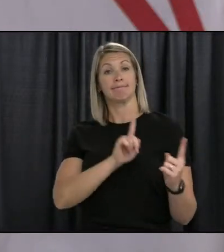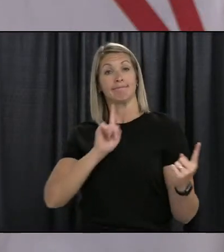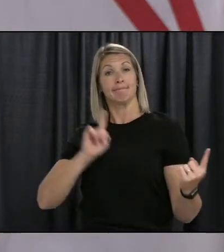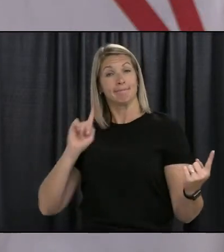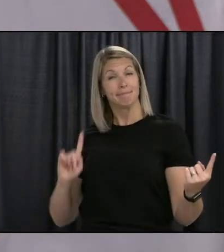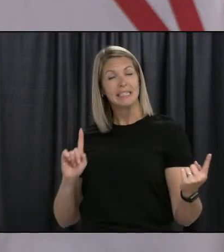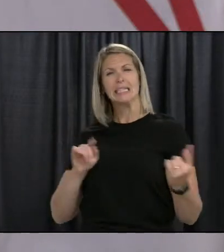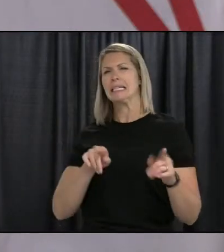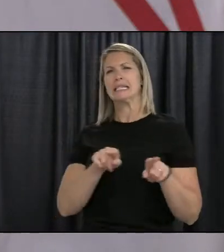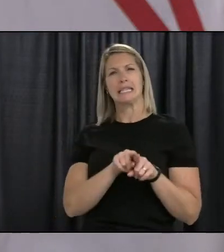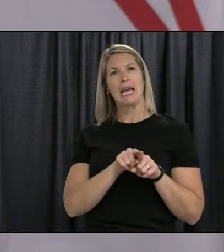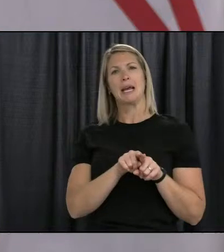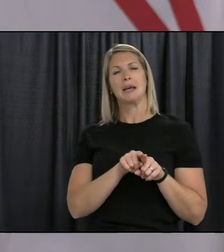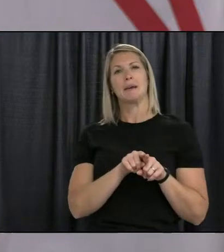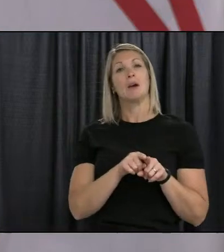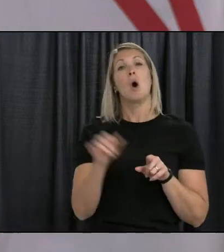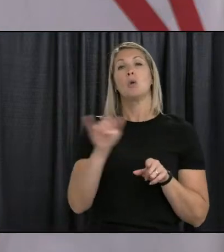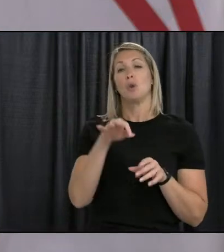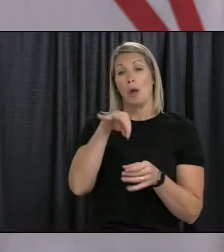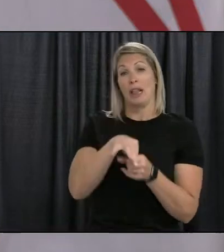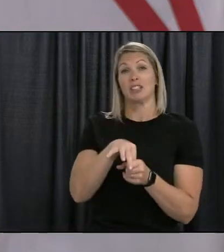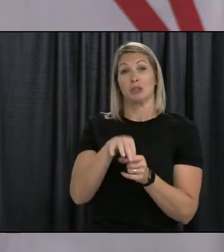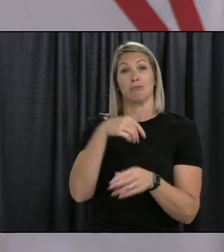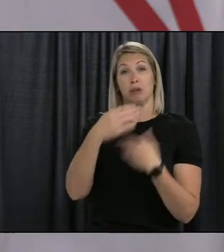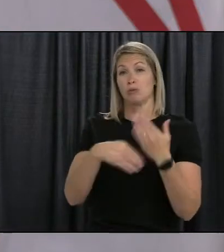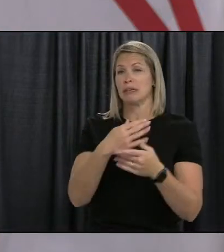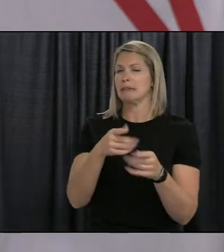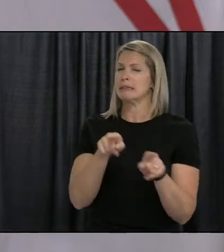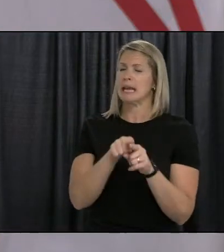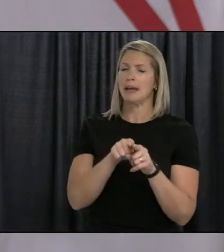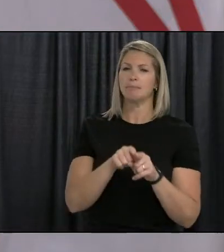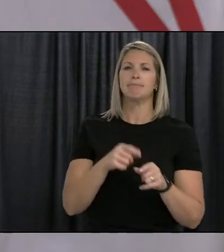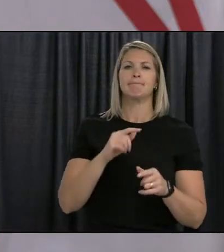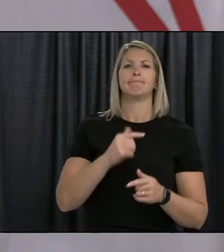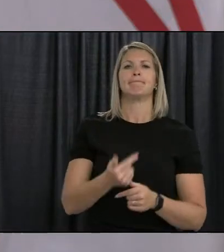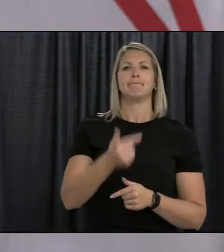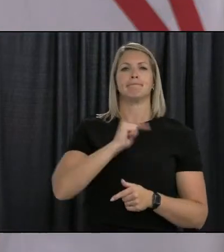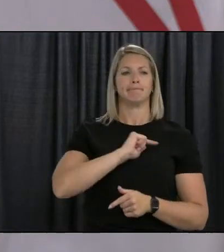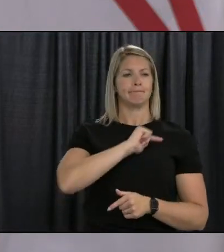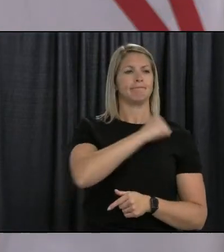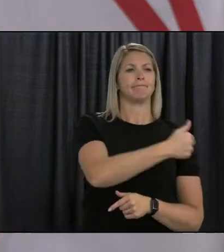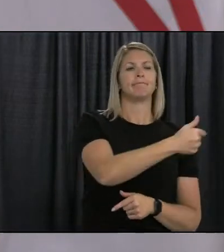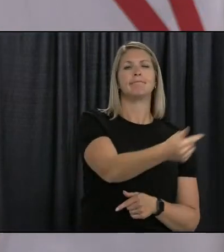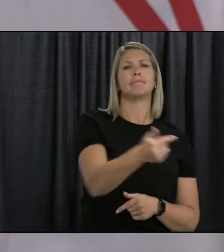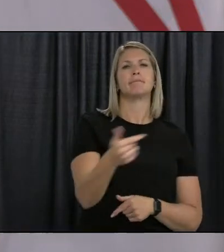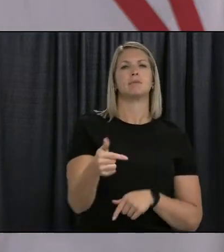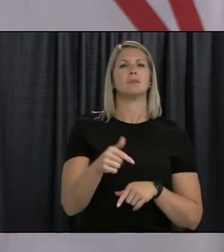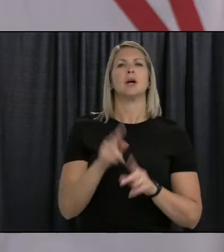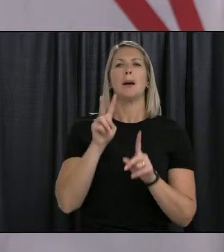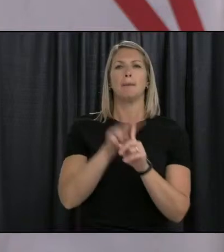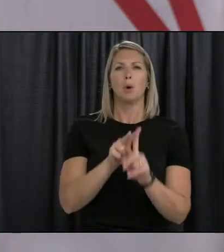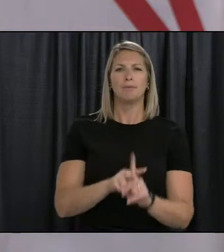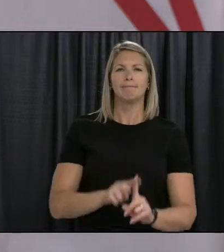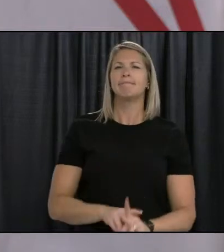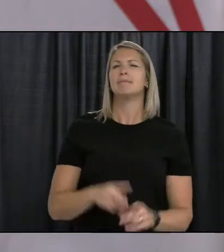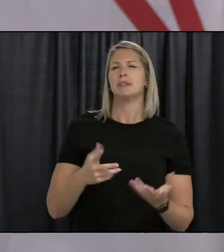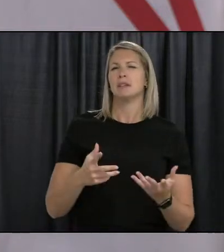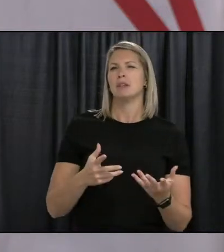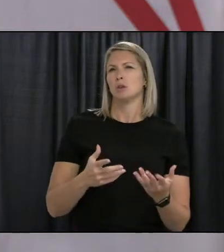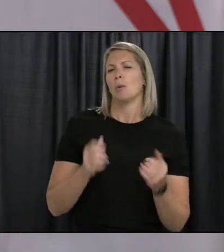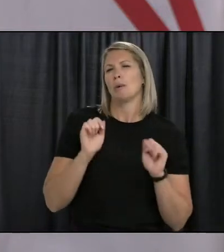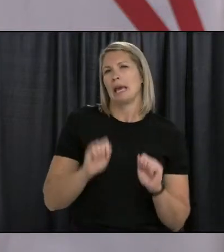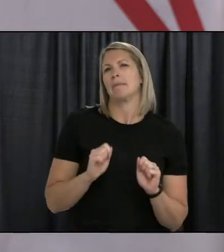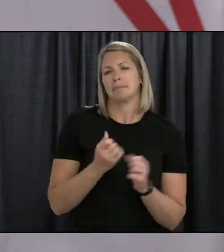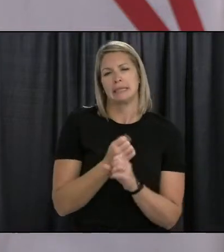So, and mail-in ballots certainly are helpful in that regard as well. So there are ways that things can be